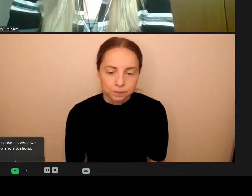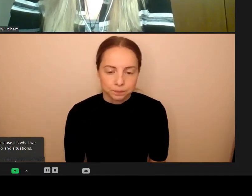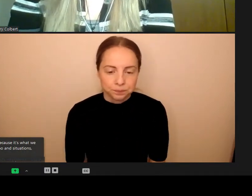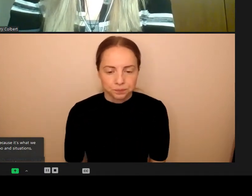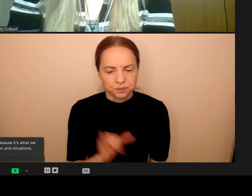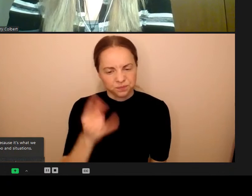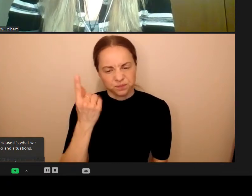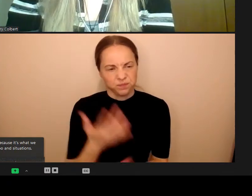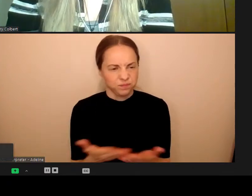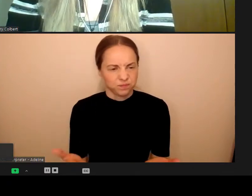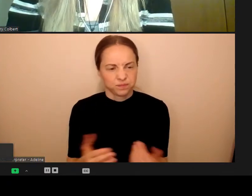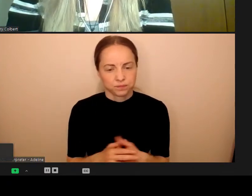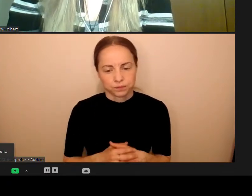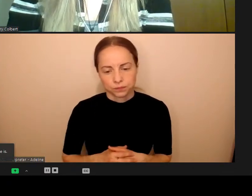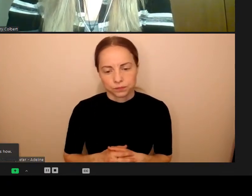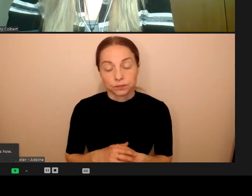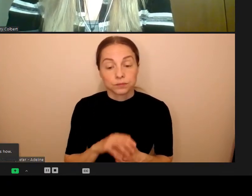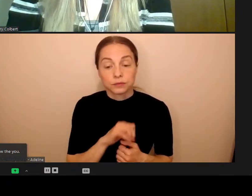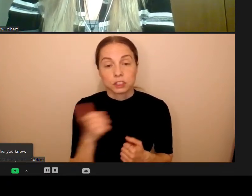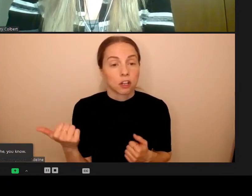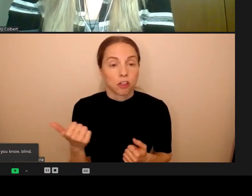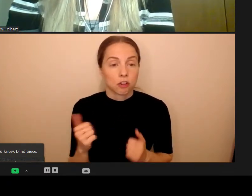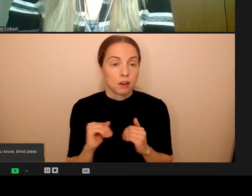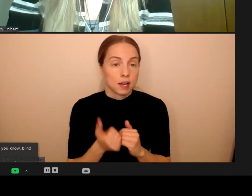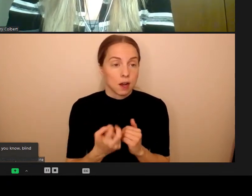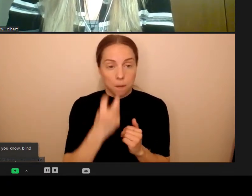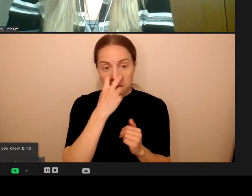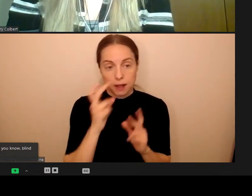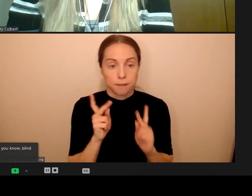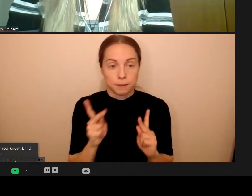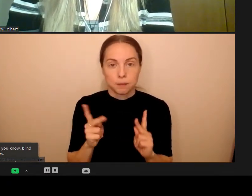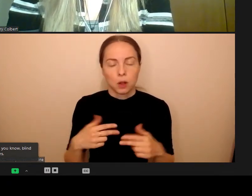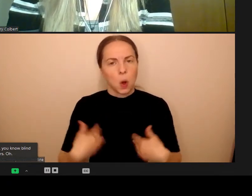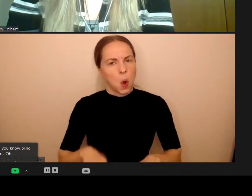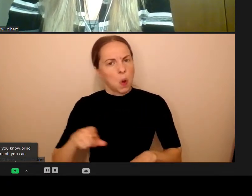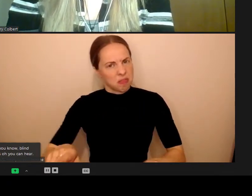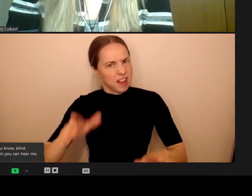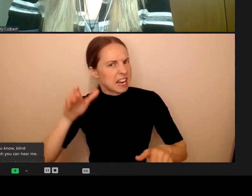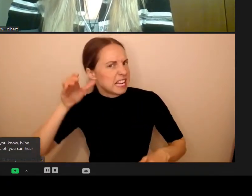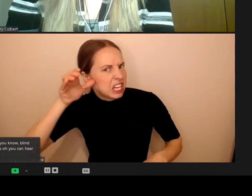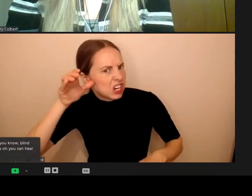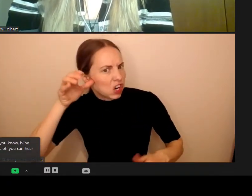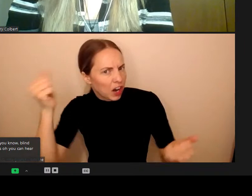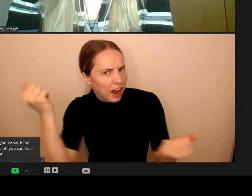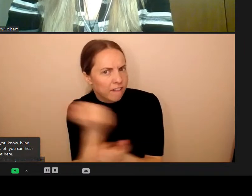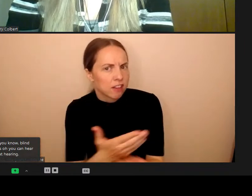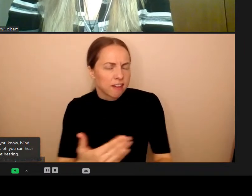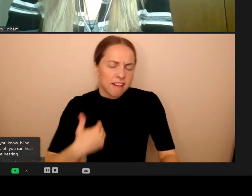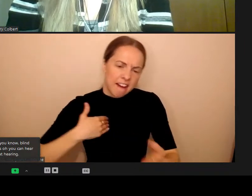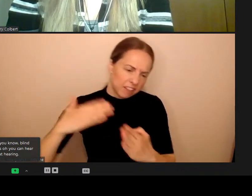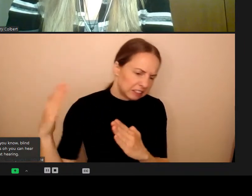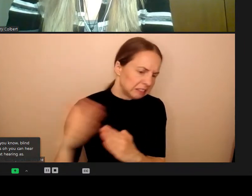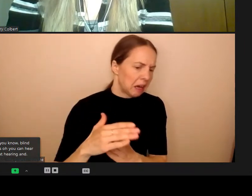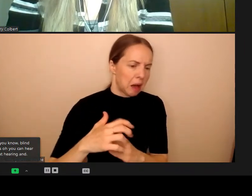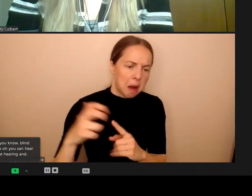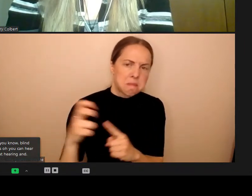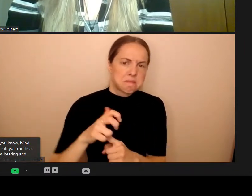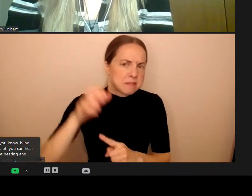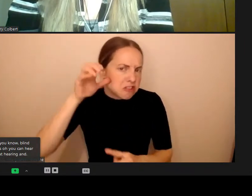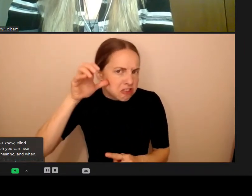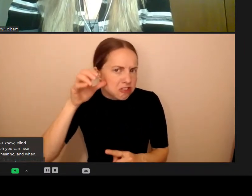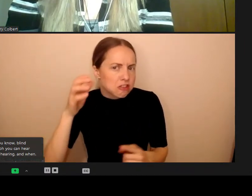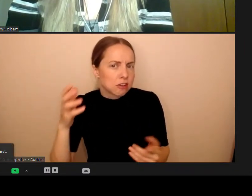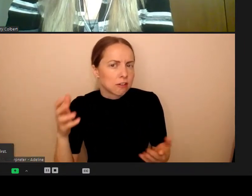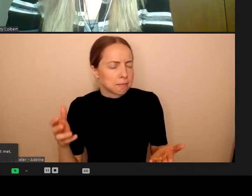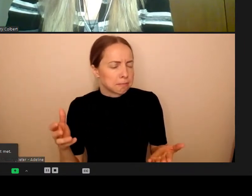thing. The other one is how the blind people are wonderful hearers. Oh, you can hear everything. You got great hearing. And when